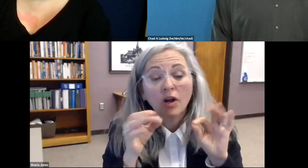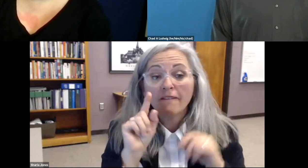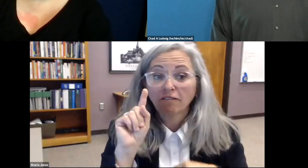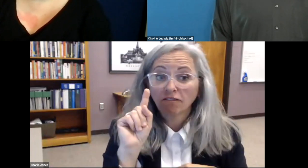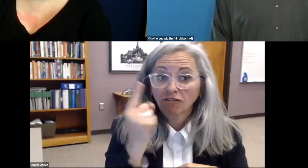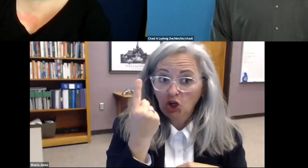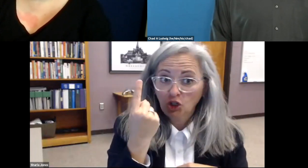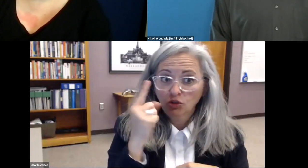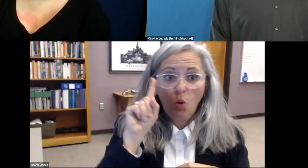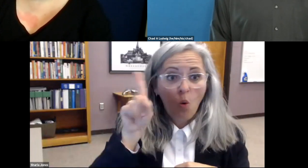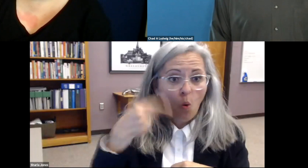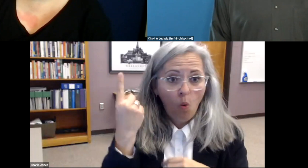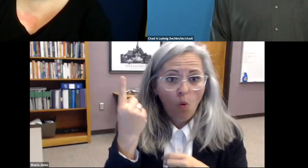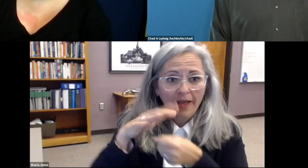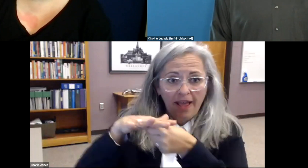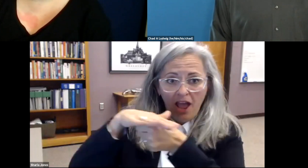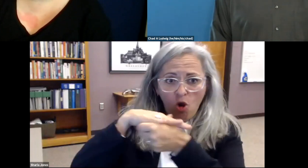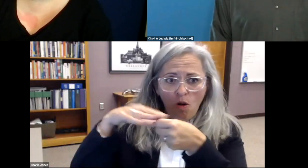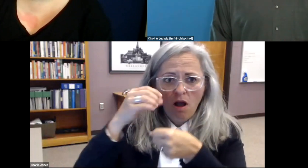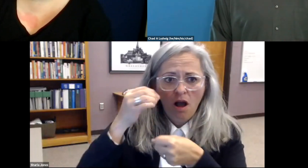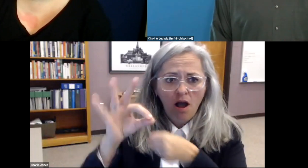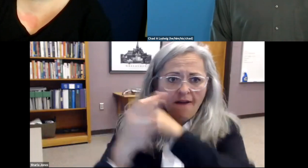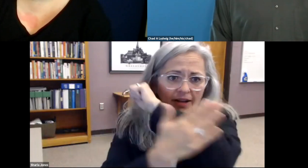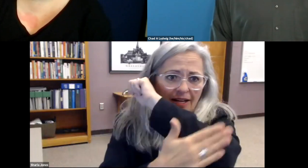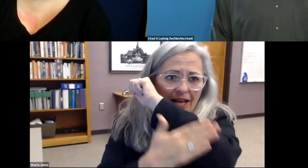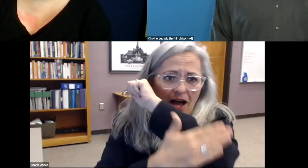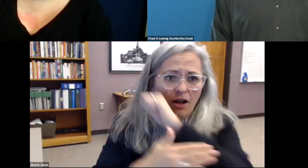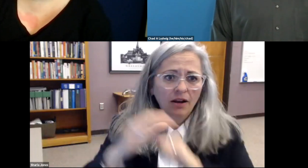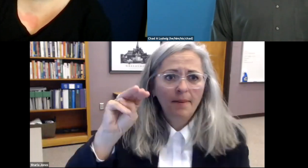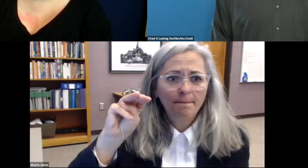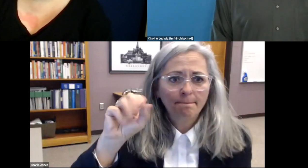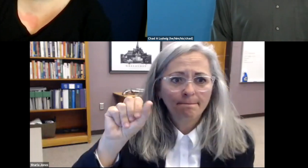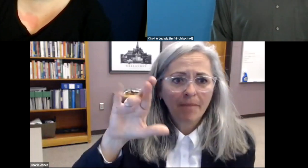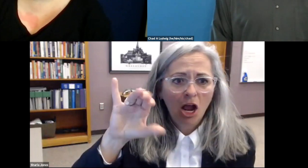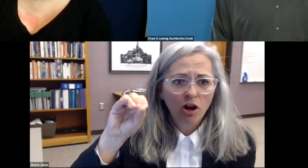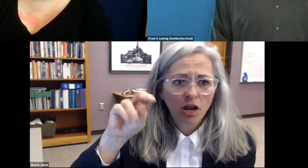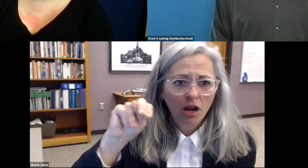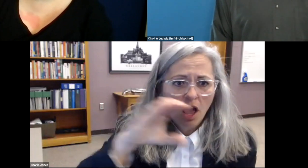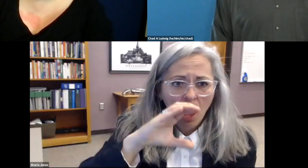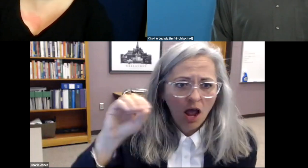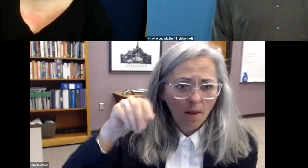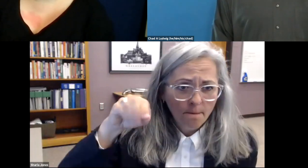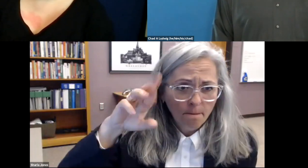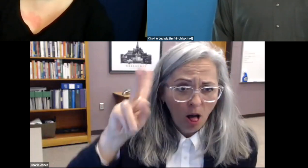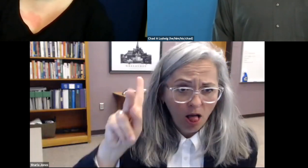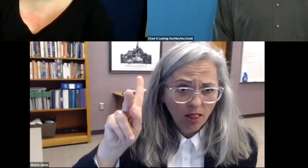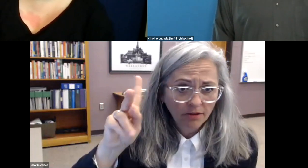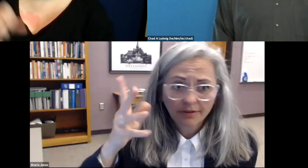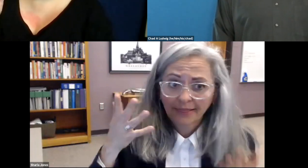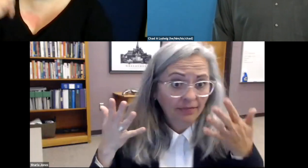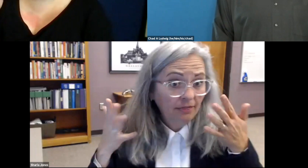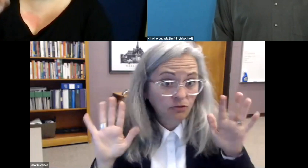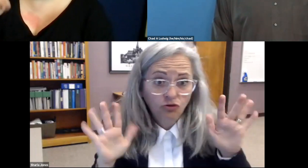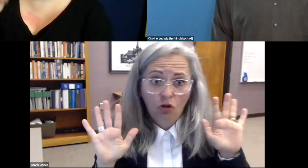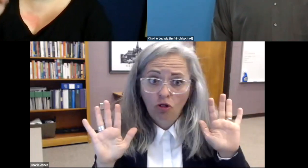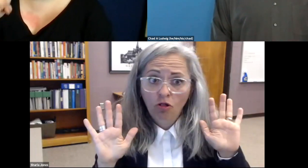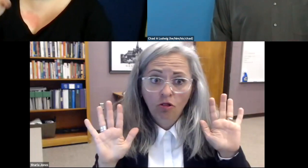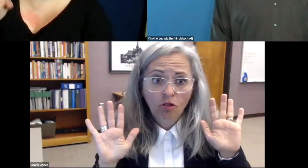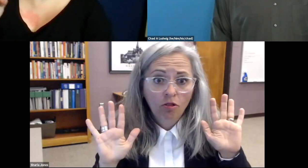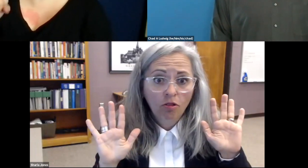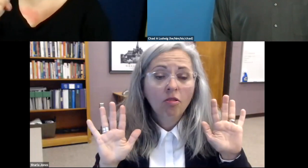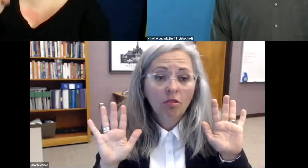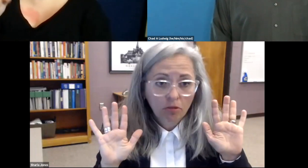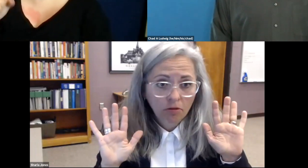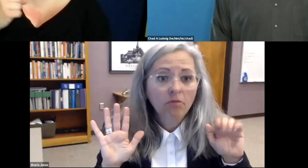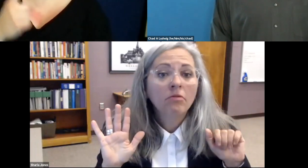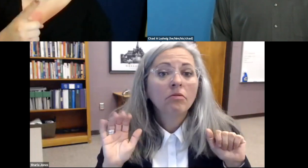area. So you had mentioned you're going to be in Marion and Polk counties first, and that